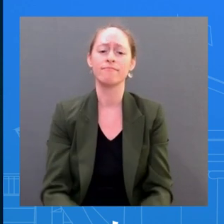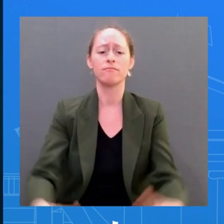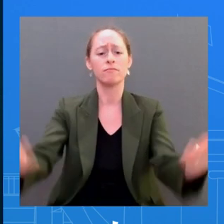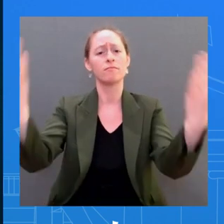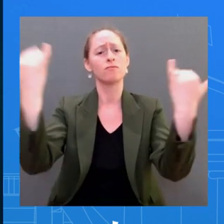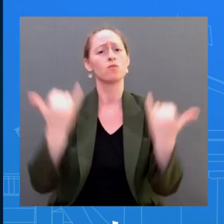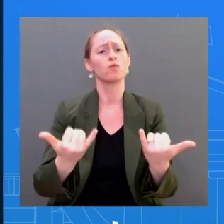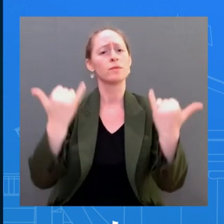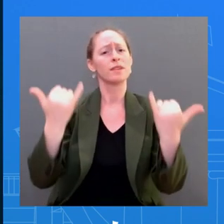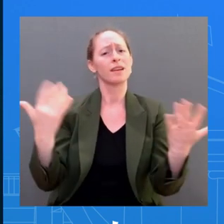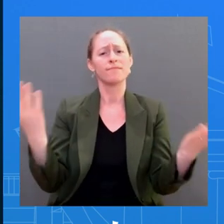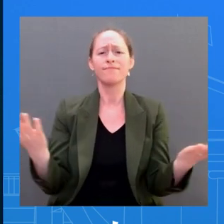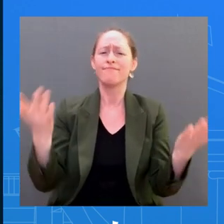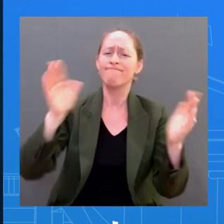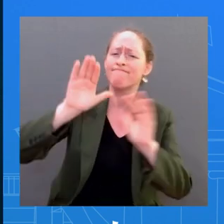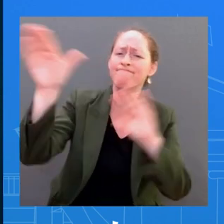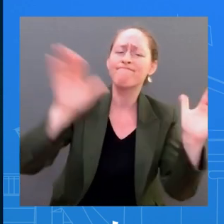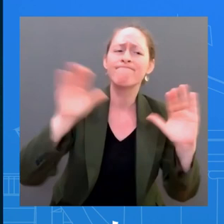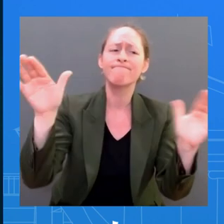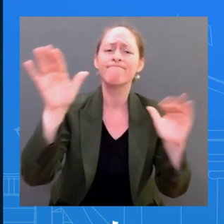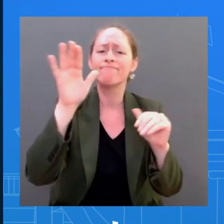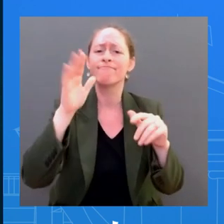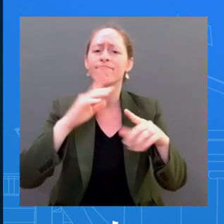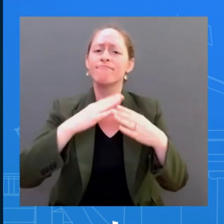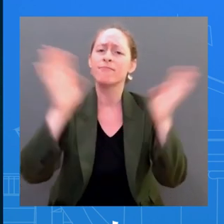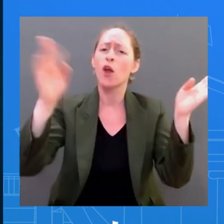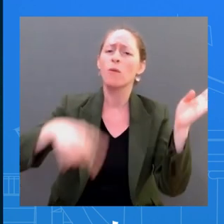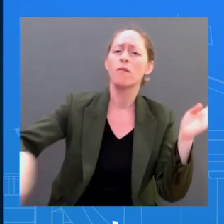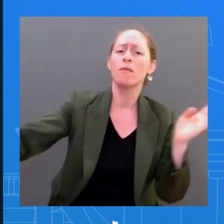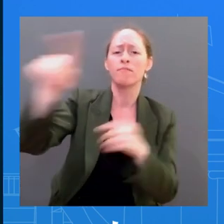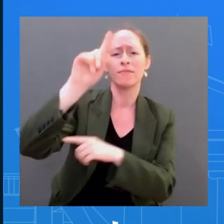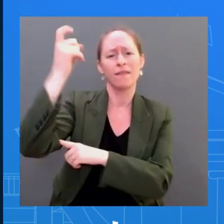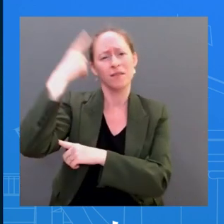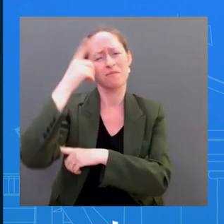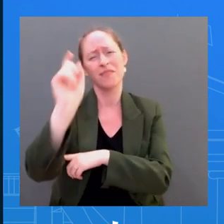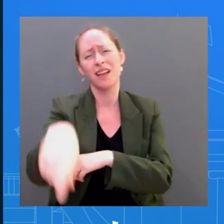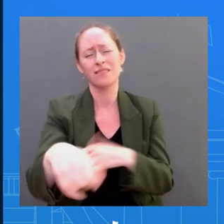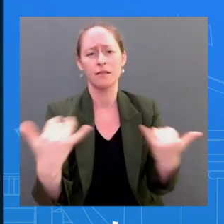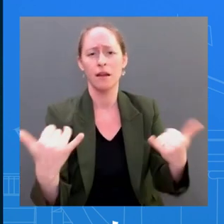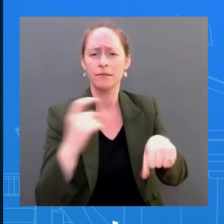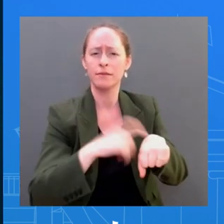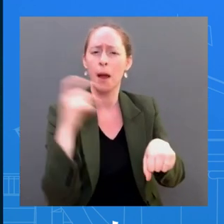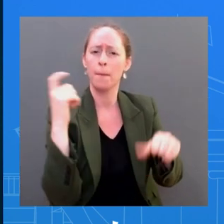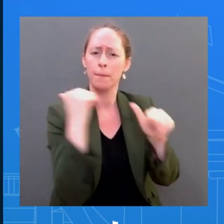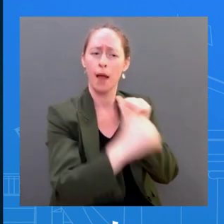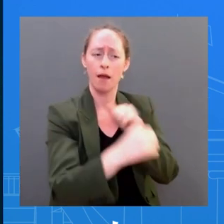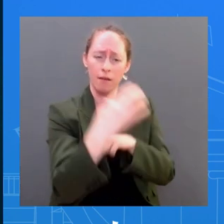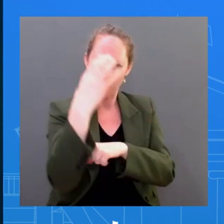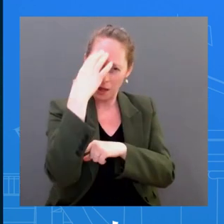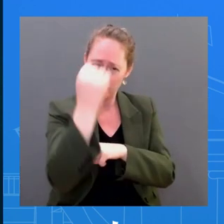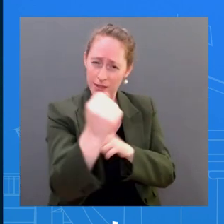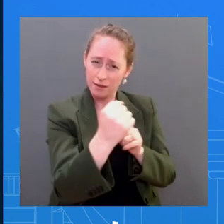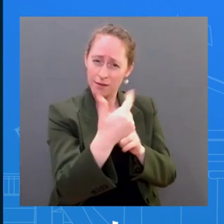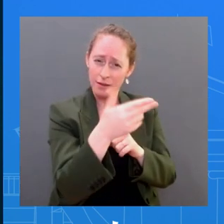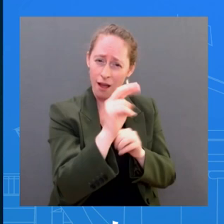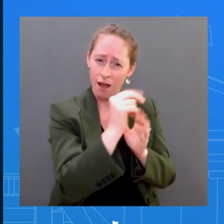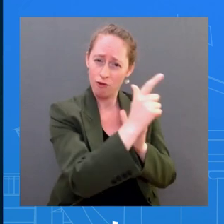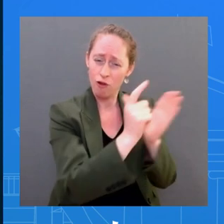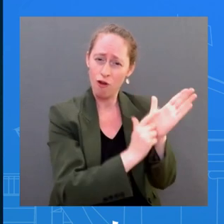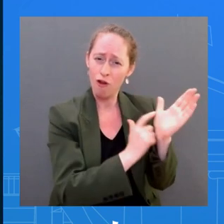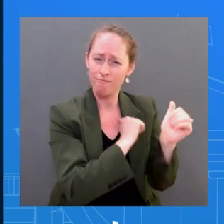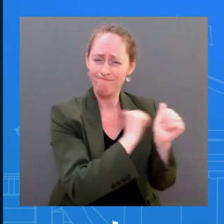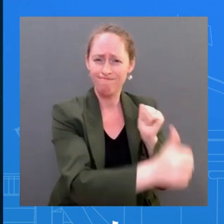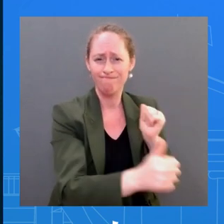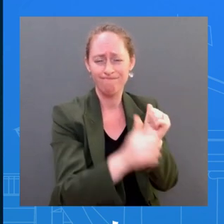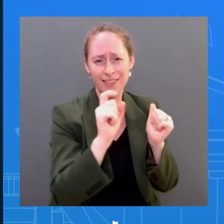pass reasonable gun responsibility measures that we know will save lives. Just a few minutes ago,